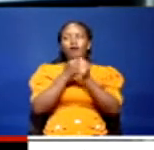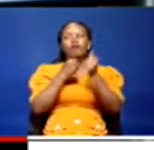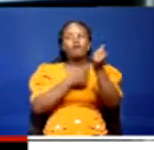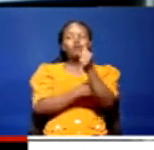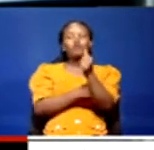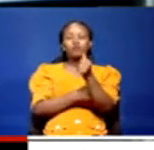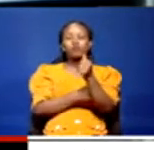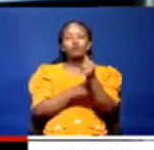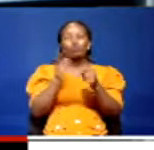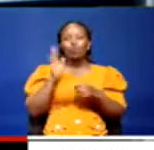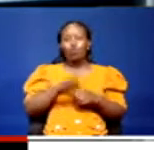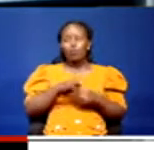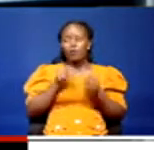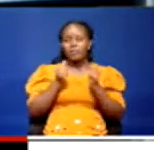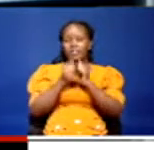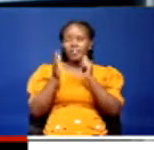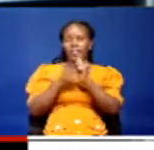came in